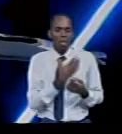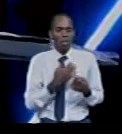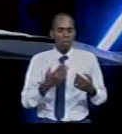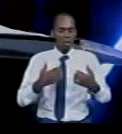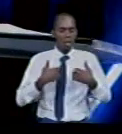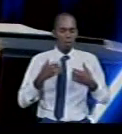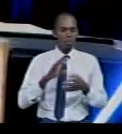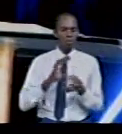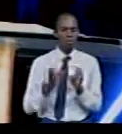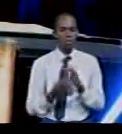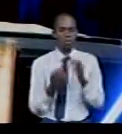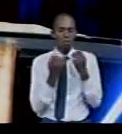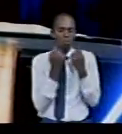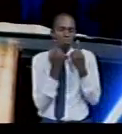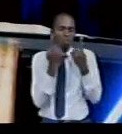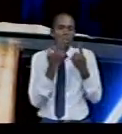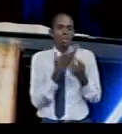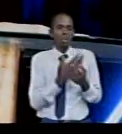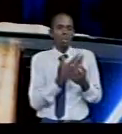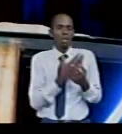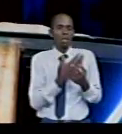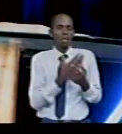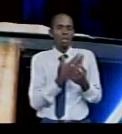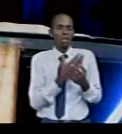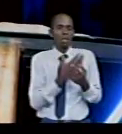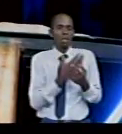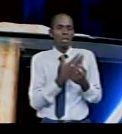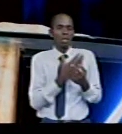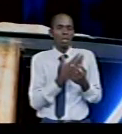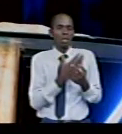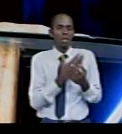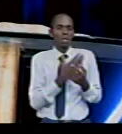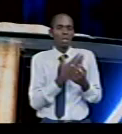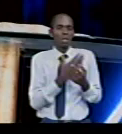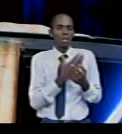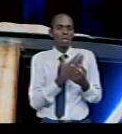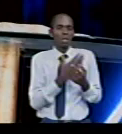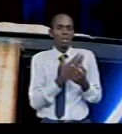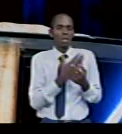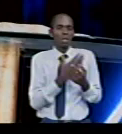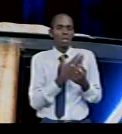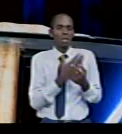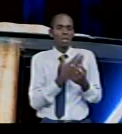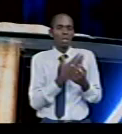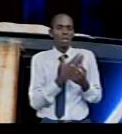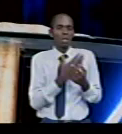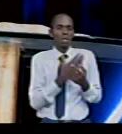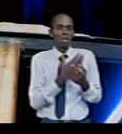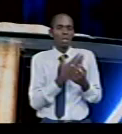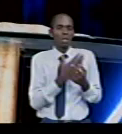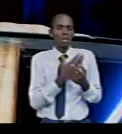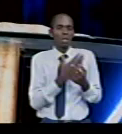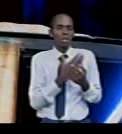turning around, amazed at the grace of God that came to his life.